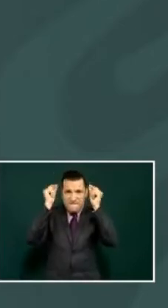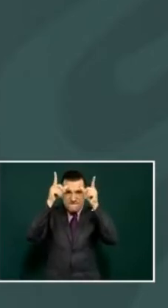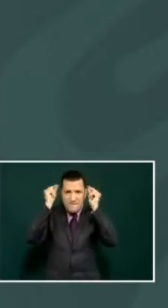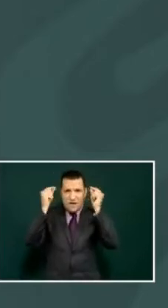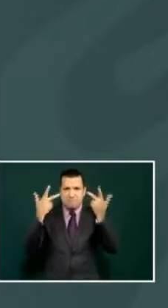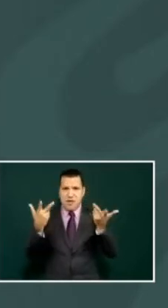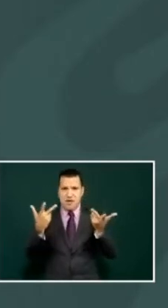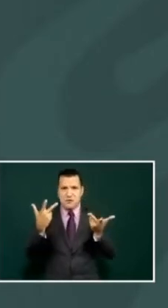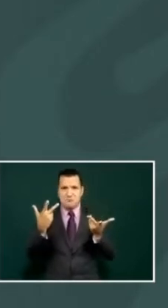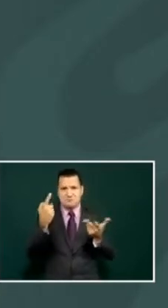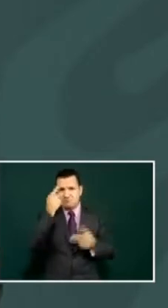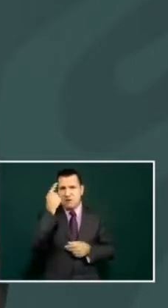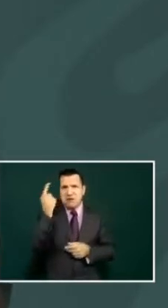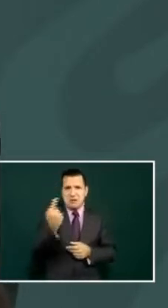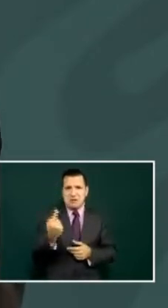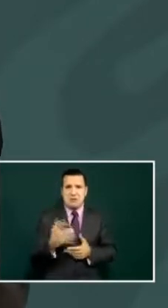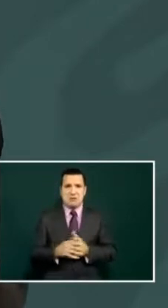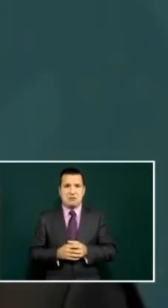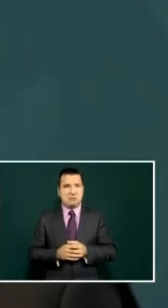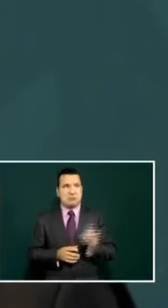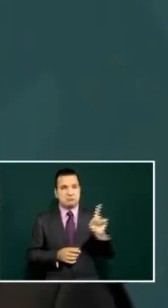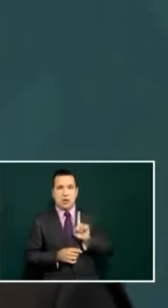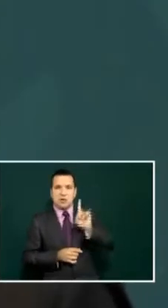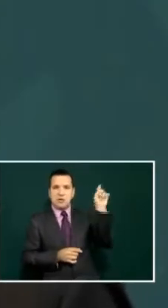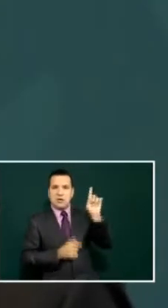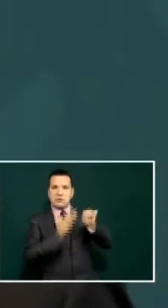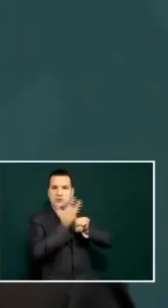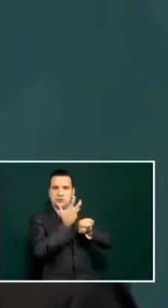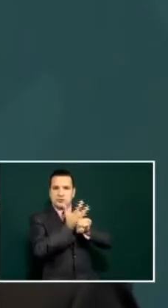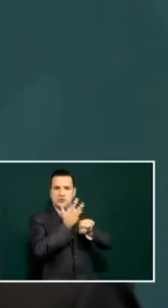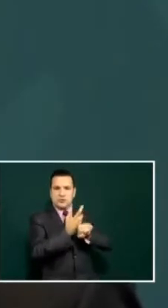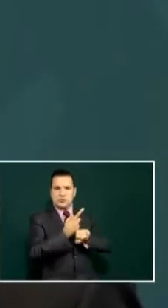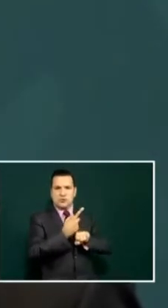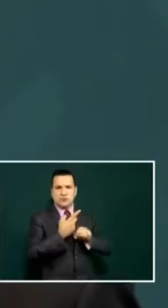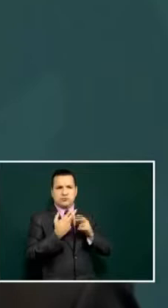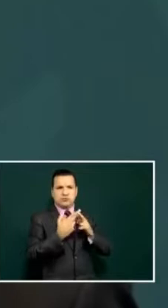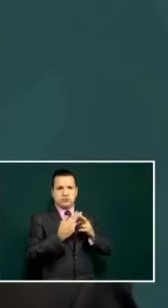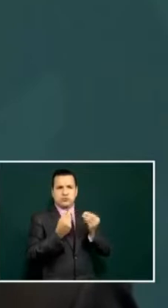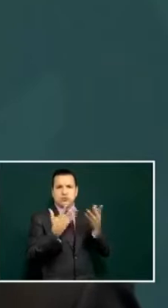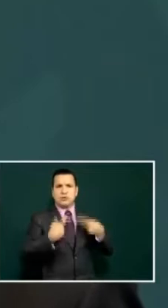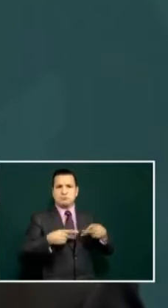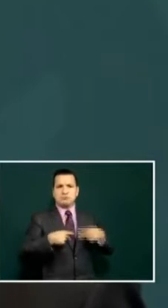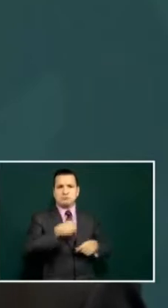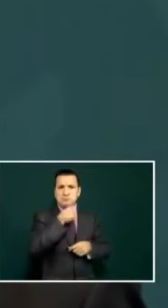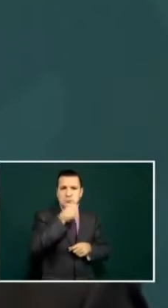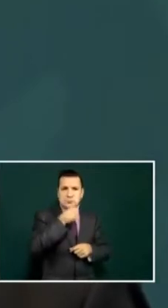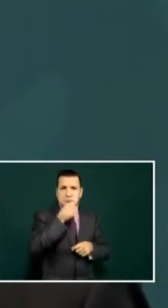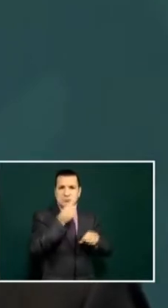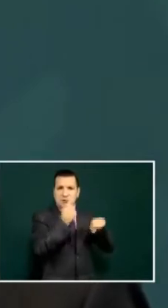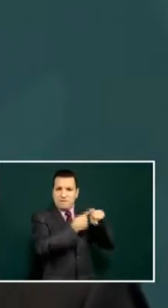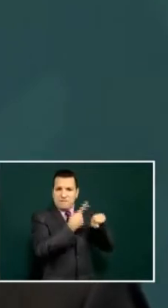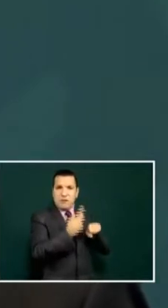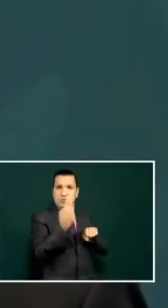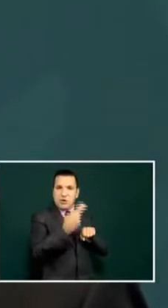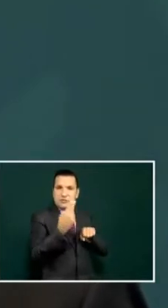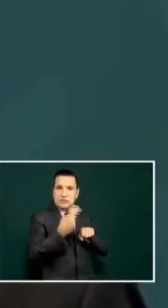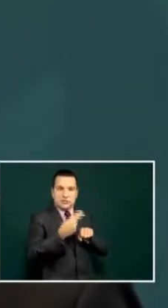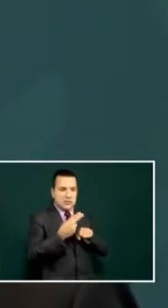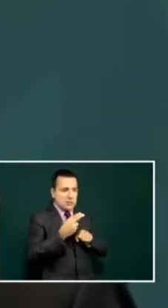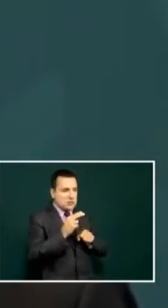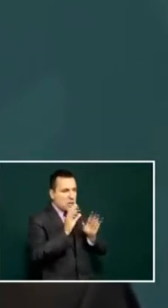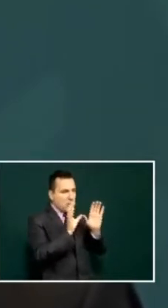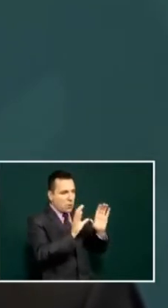because in the u.s. they're gonna have lots of older population